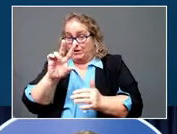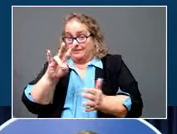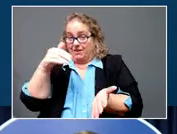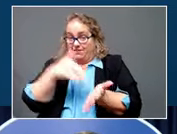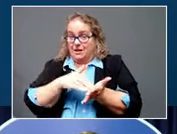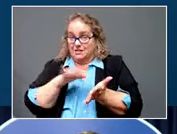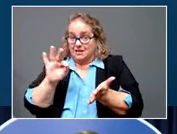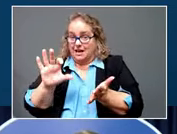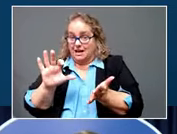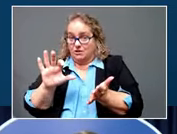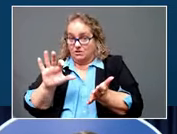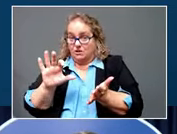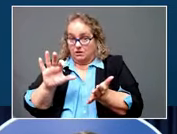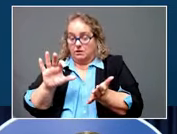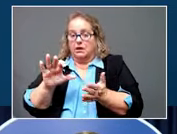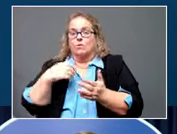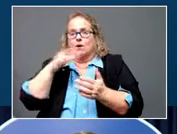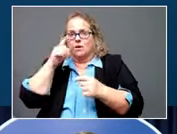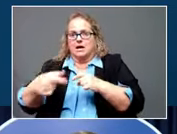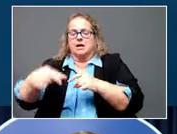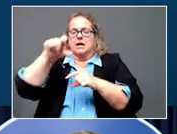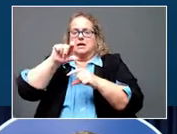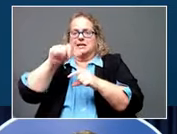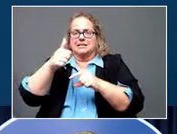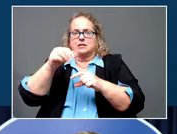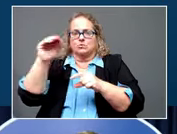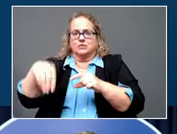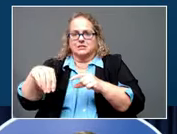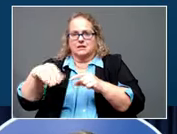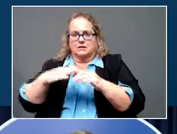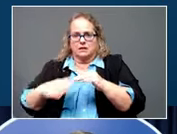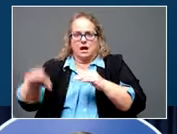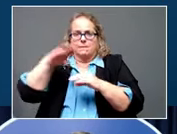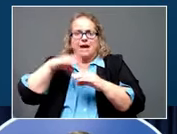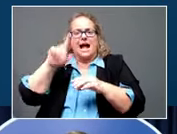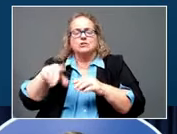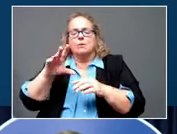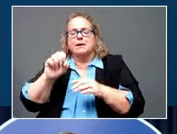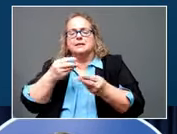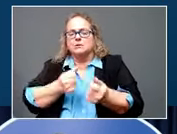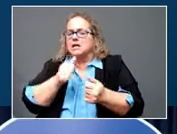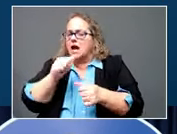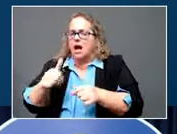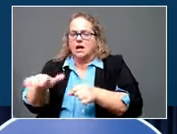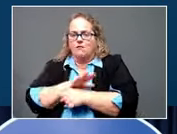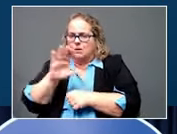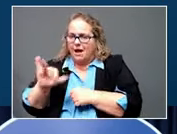$37,900. We're going to add 10% on top, and it has to be for expenses not covered by FEMA, and everybody's going to have to attest to